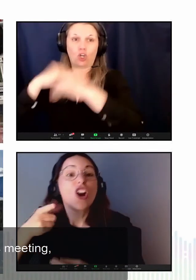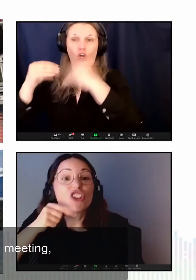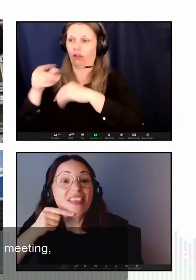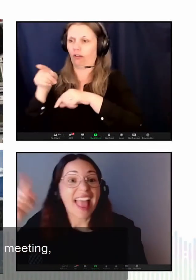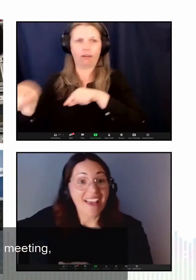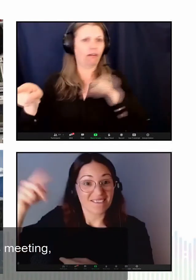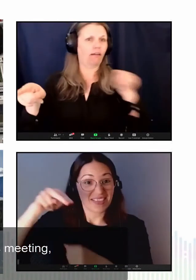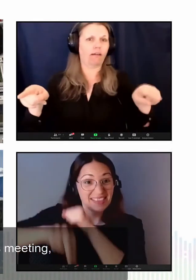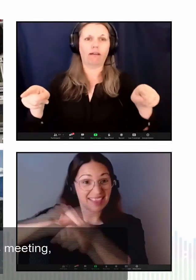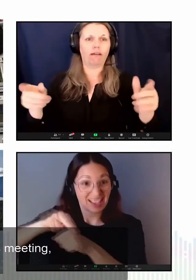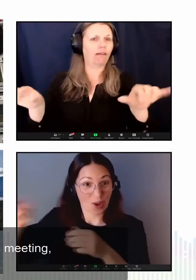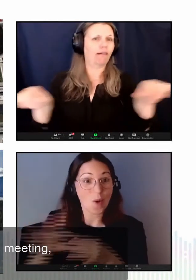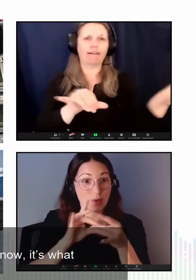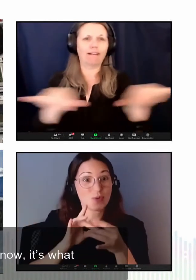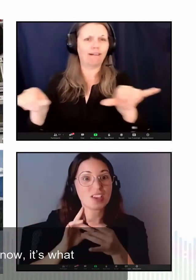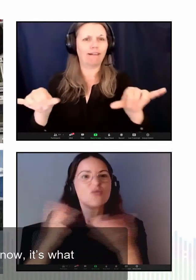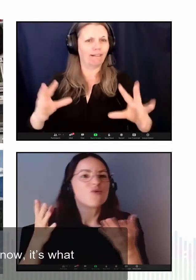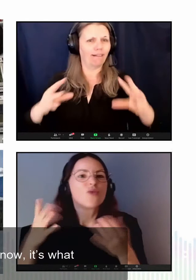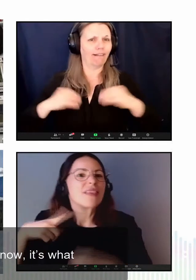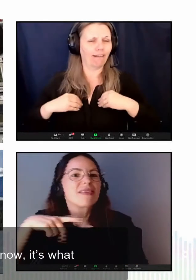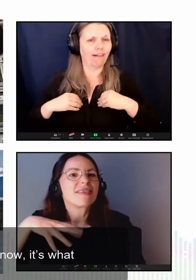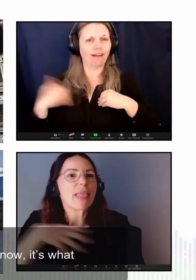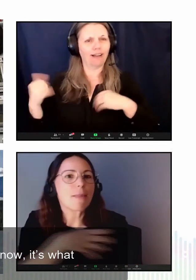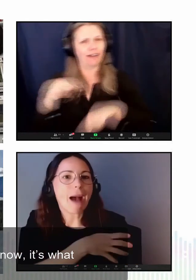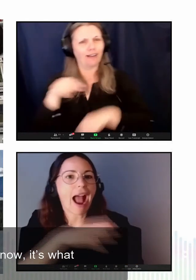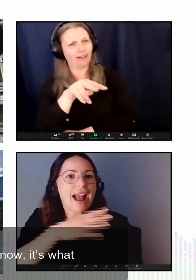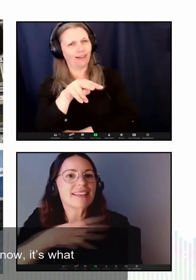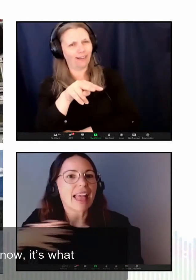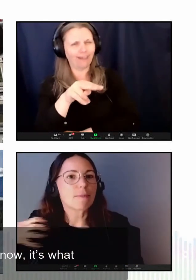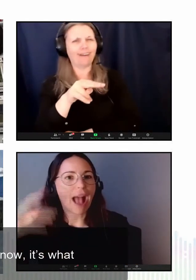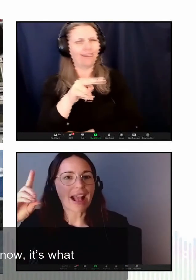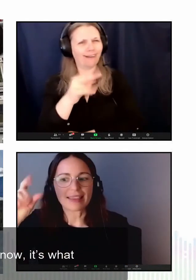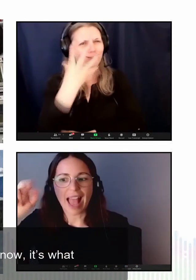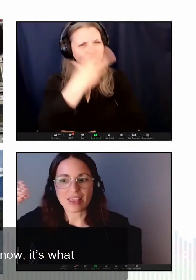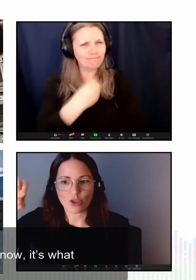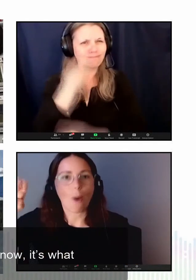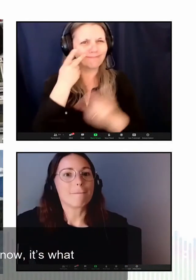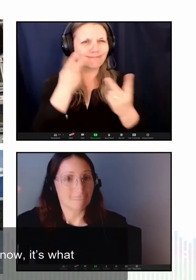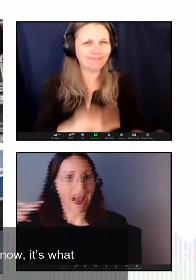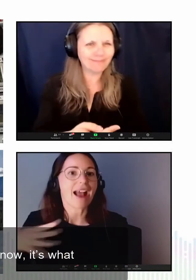in Denmark or wherever." He said, "It's so funny to see that." But,